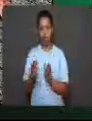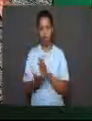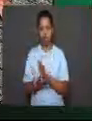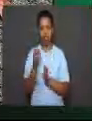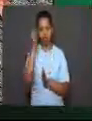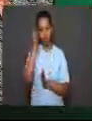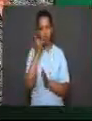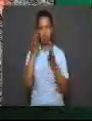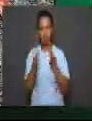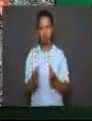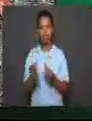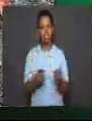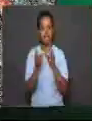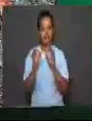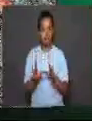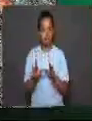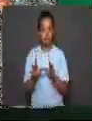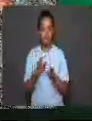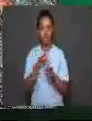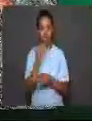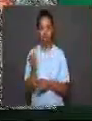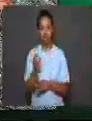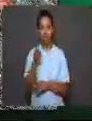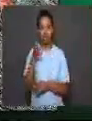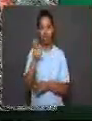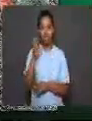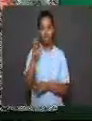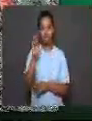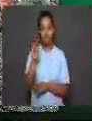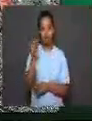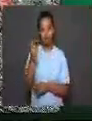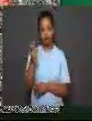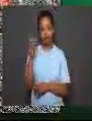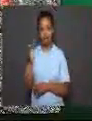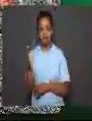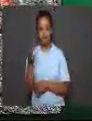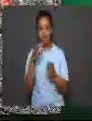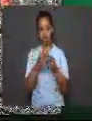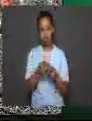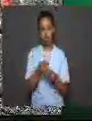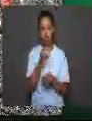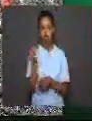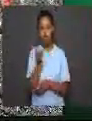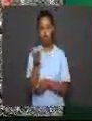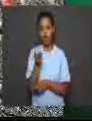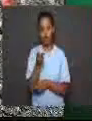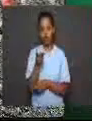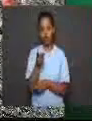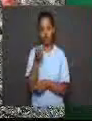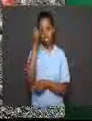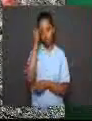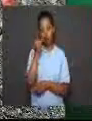sex. They are hermaphroditic, meaning that they have both sets of